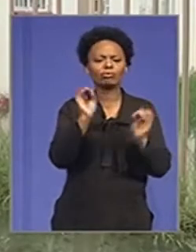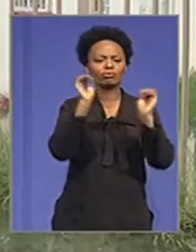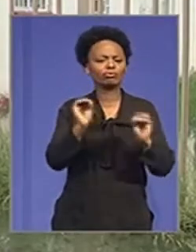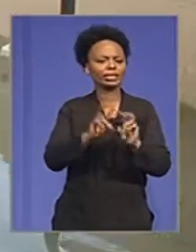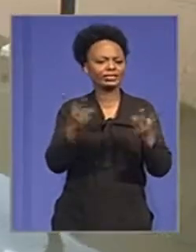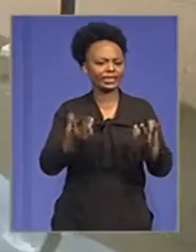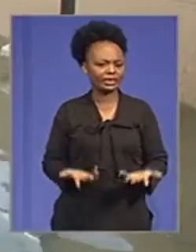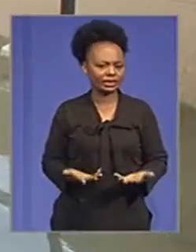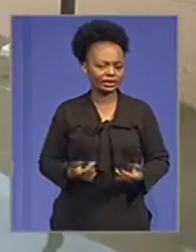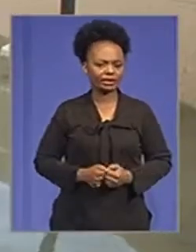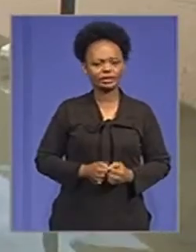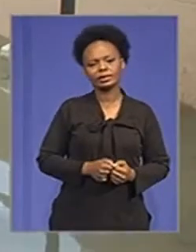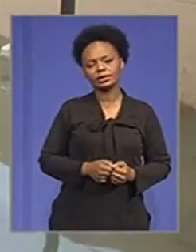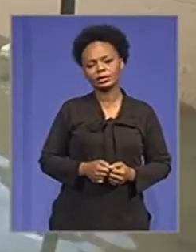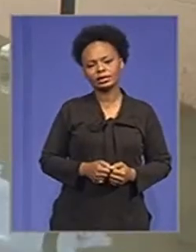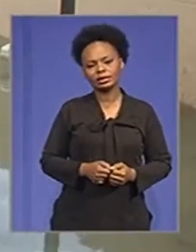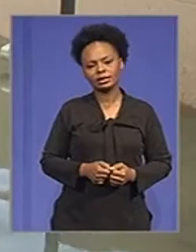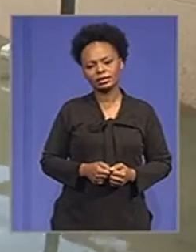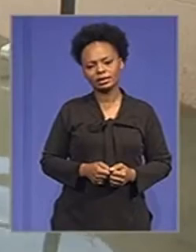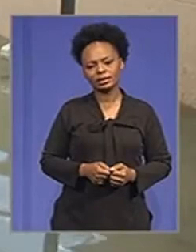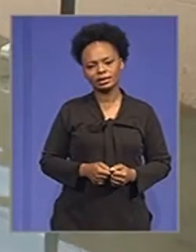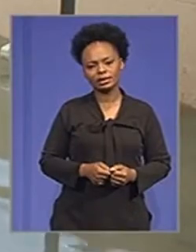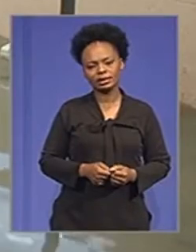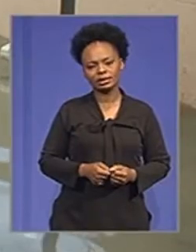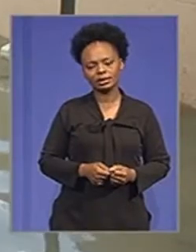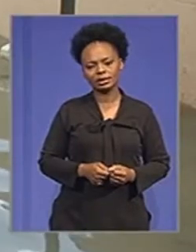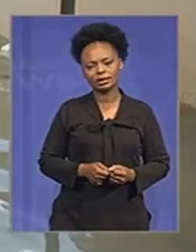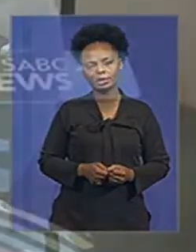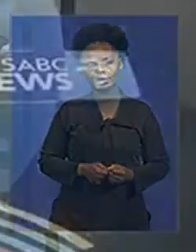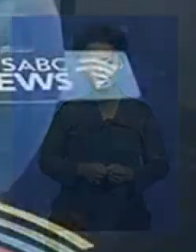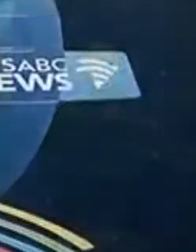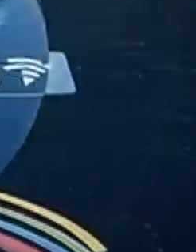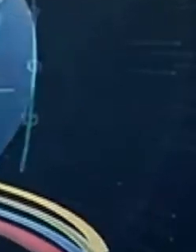Motlalipule Morake, SABC News, Riverton Resort, mo Northern Cape.